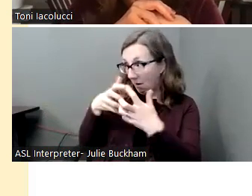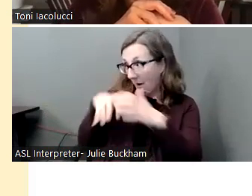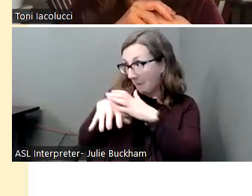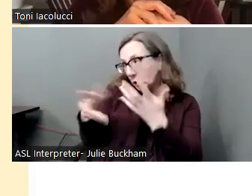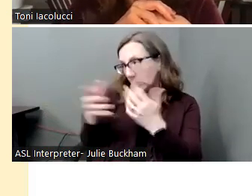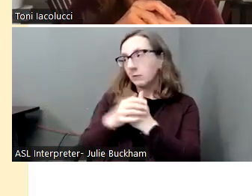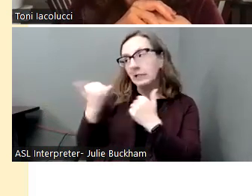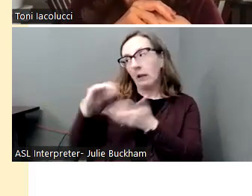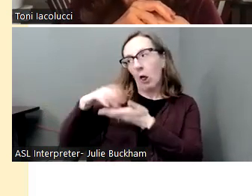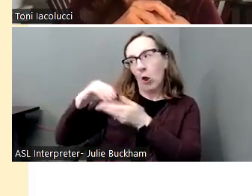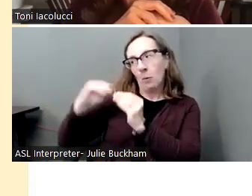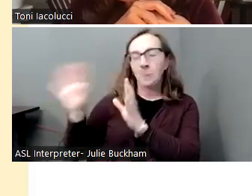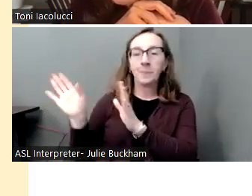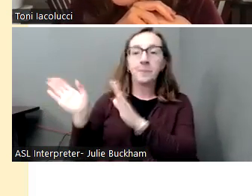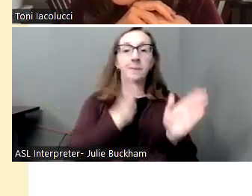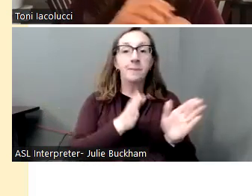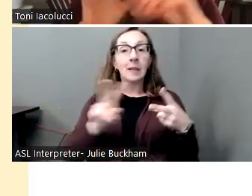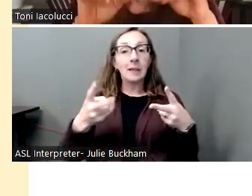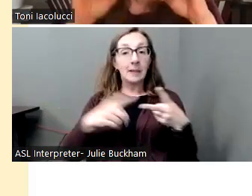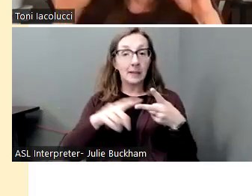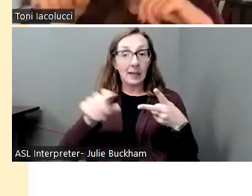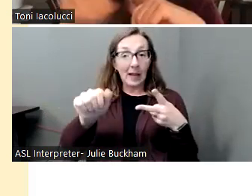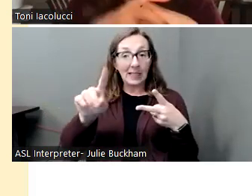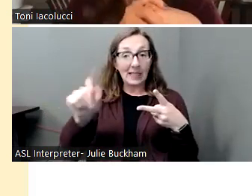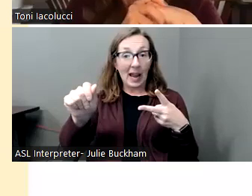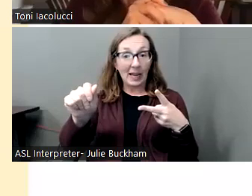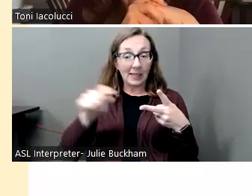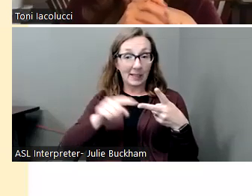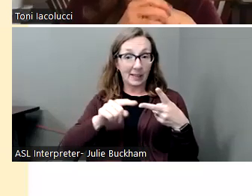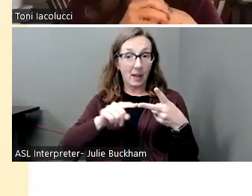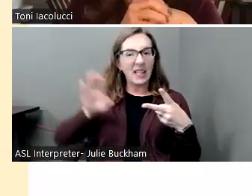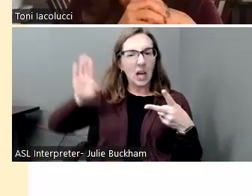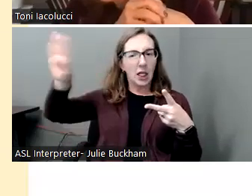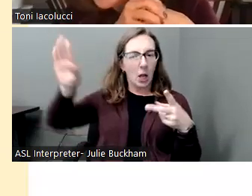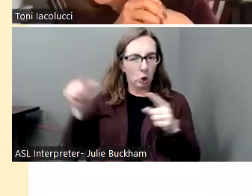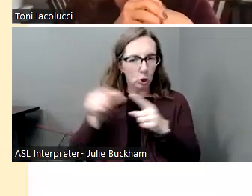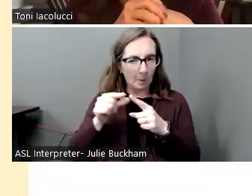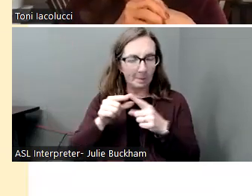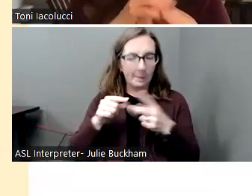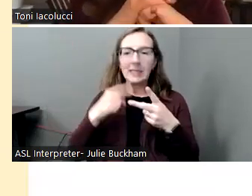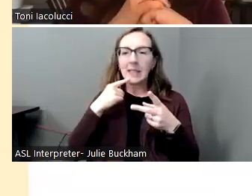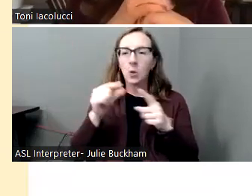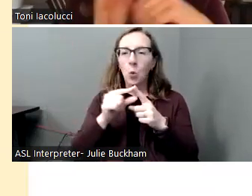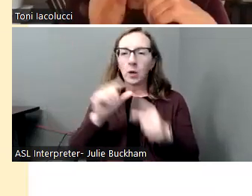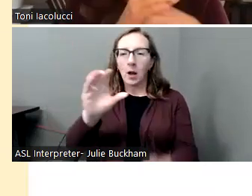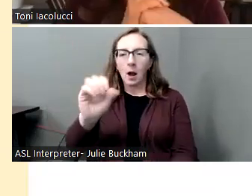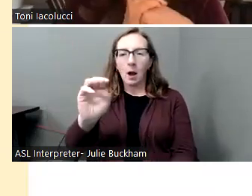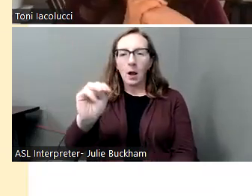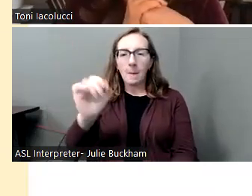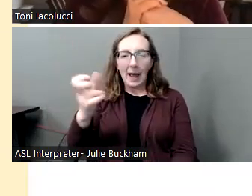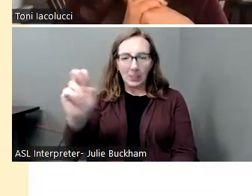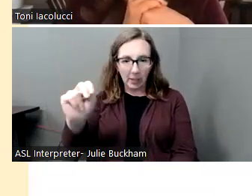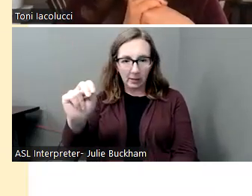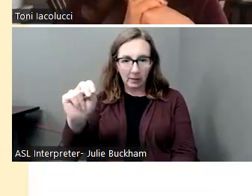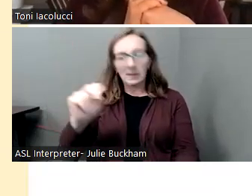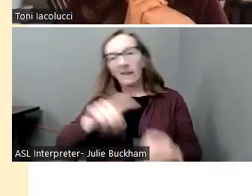the ADA mandates that companions, that's the ADA term for friend, spouse, any person